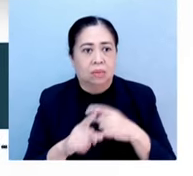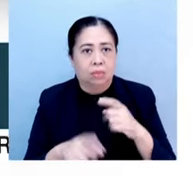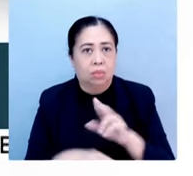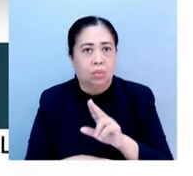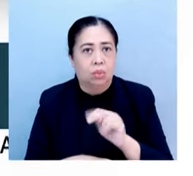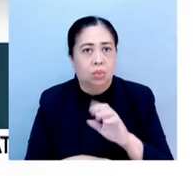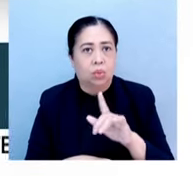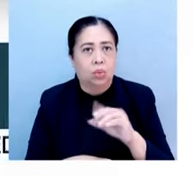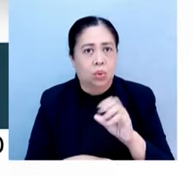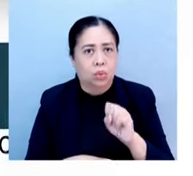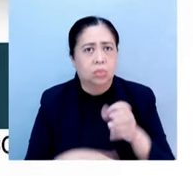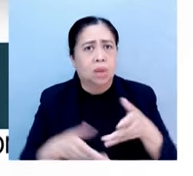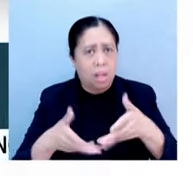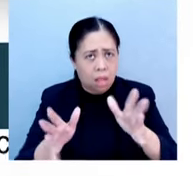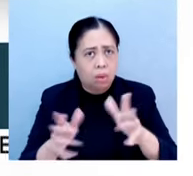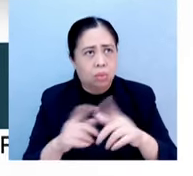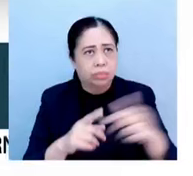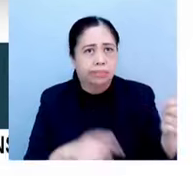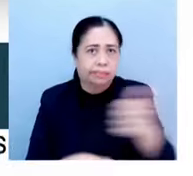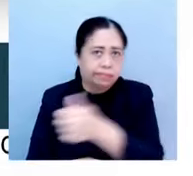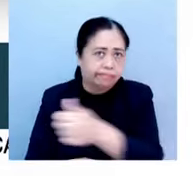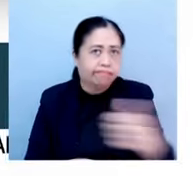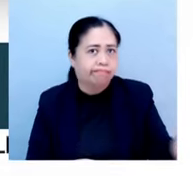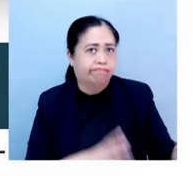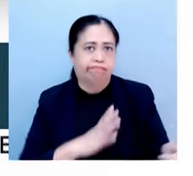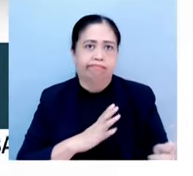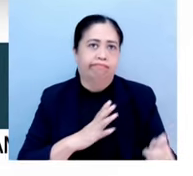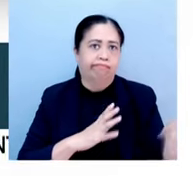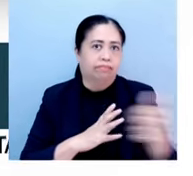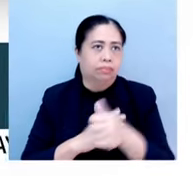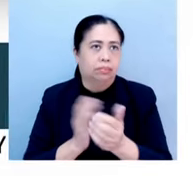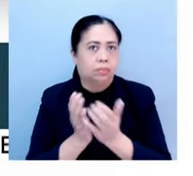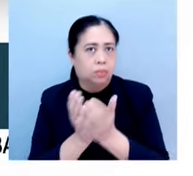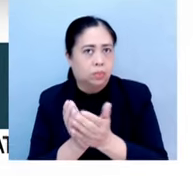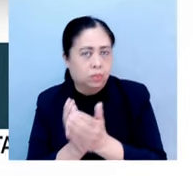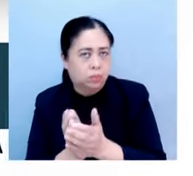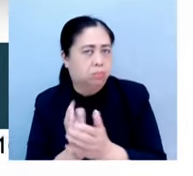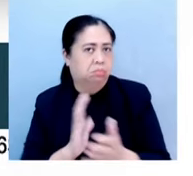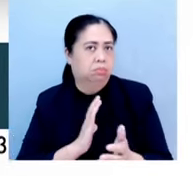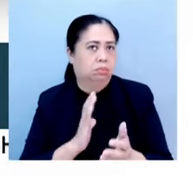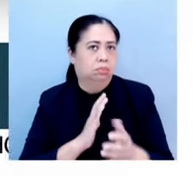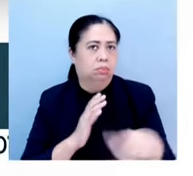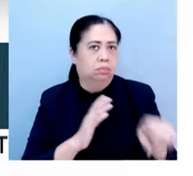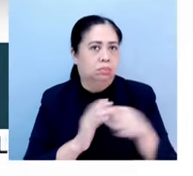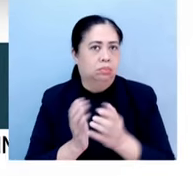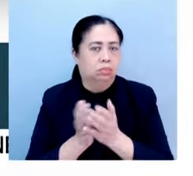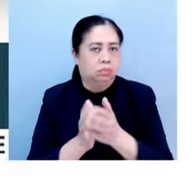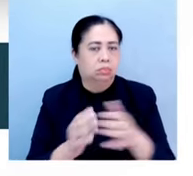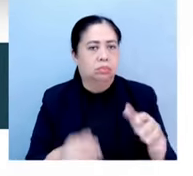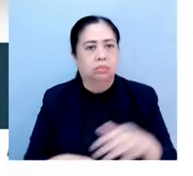naman dumaan sa exclusive economic zone ng isang coastal state. Ang maritime traffic.